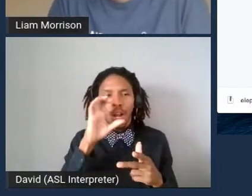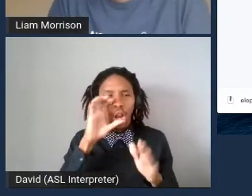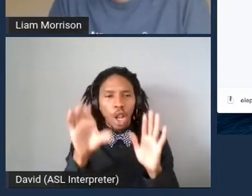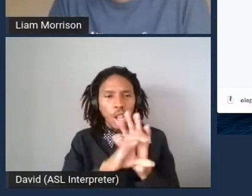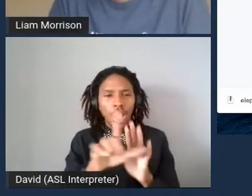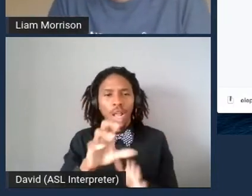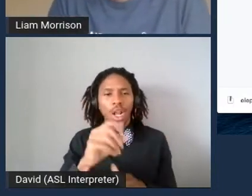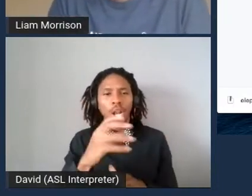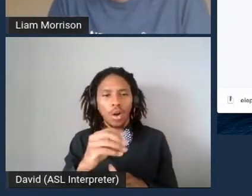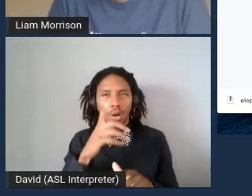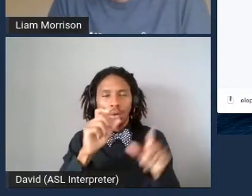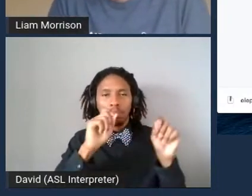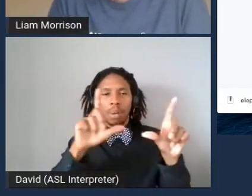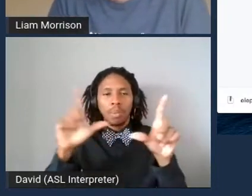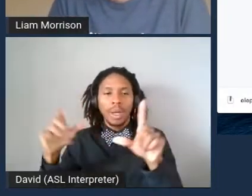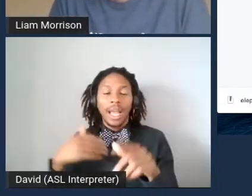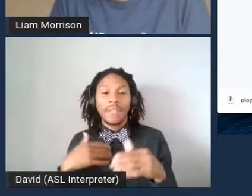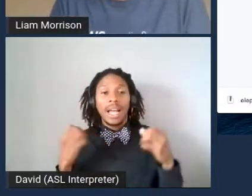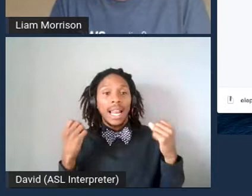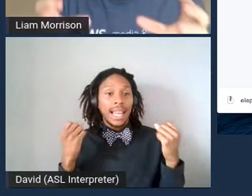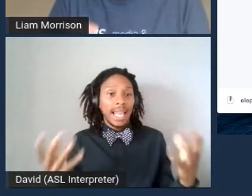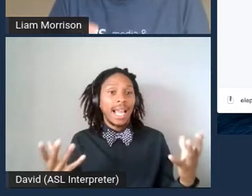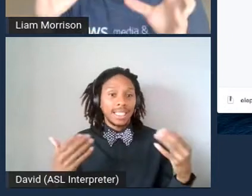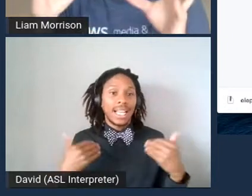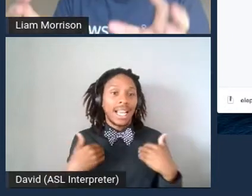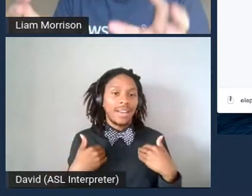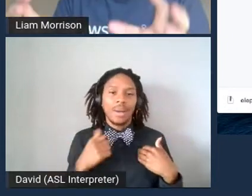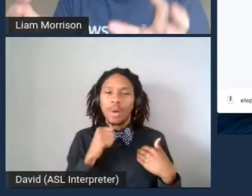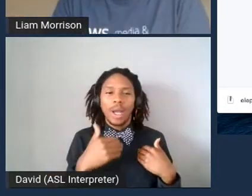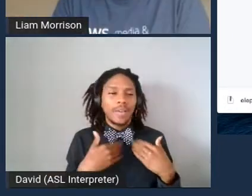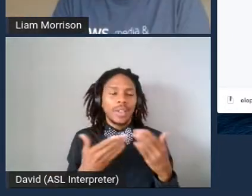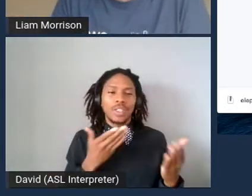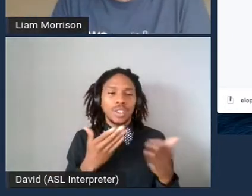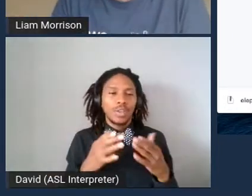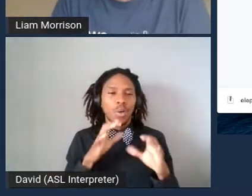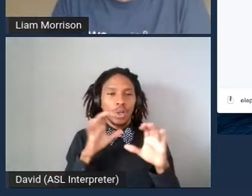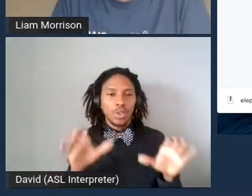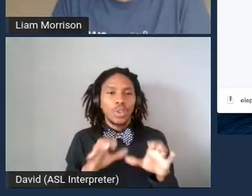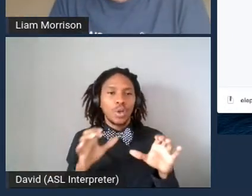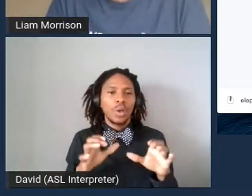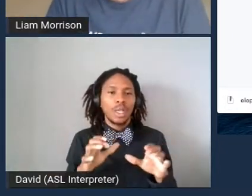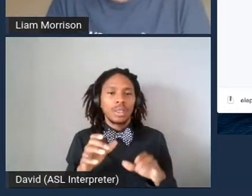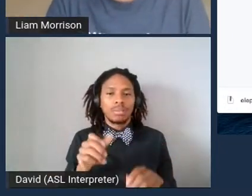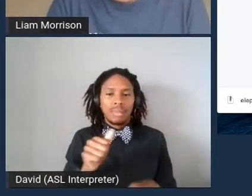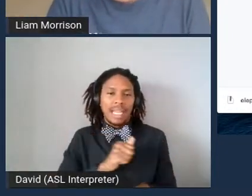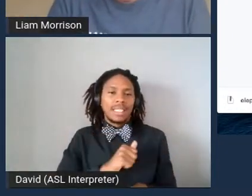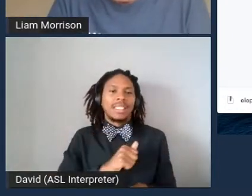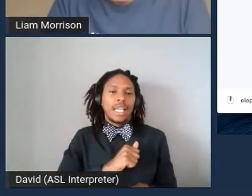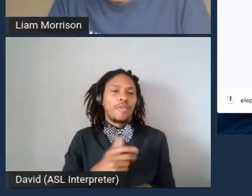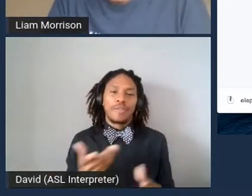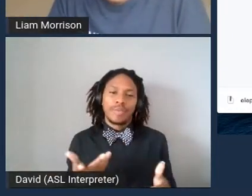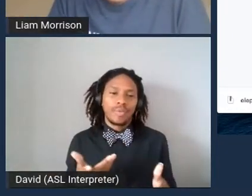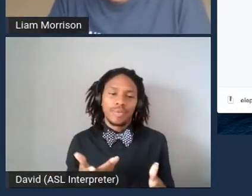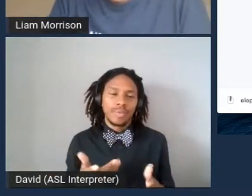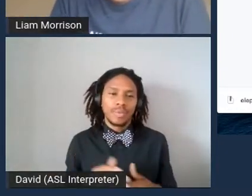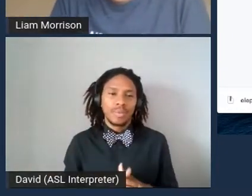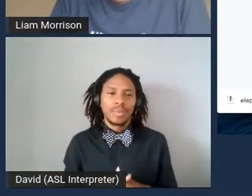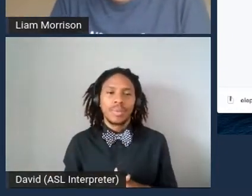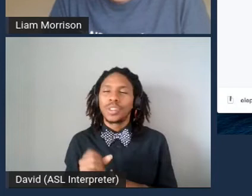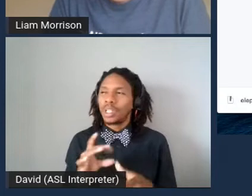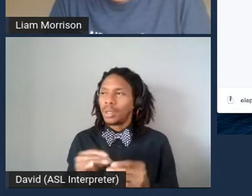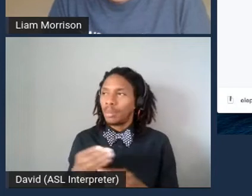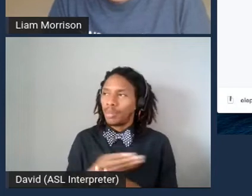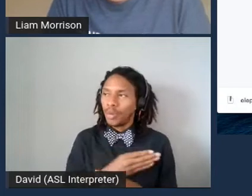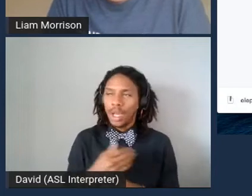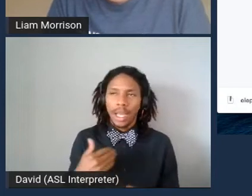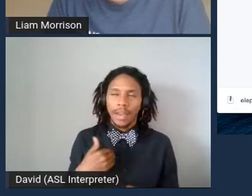a lot you have to do it, but we don't have a service that will do it natively on its own by itself. So like mentioned before, there's a